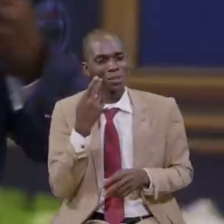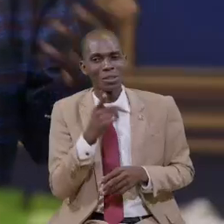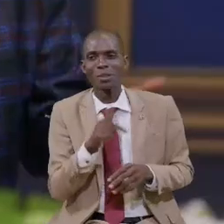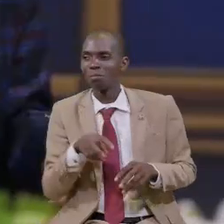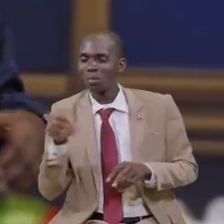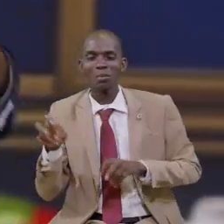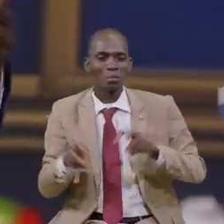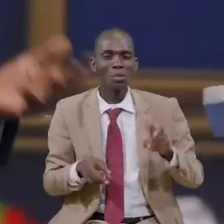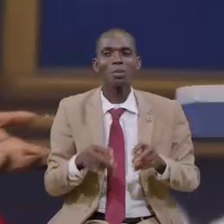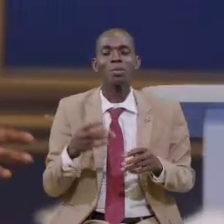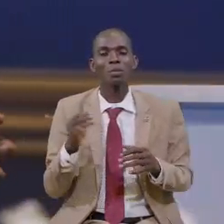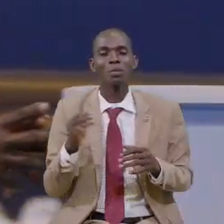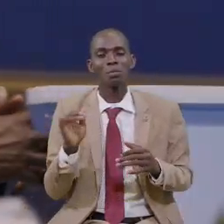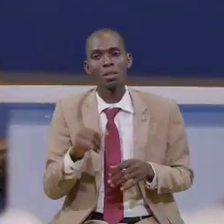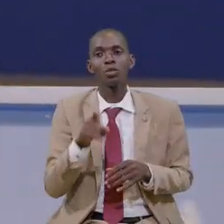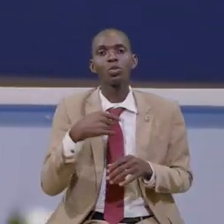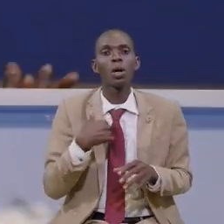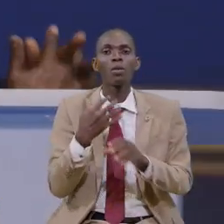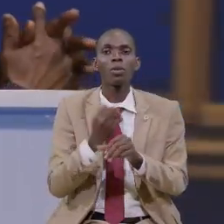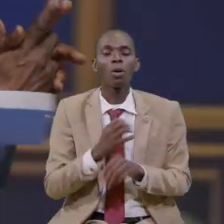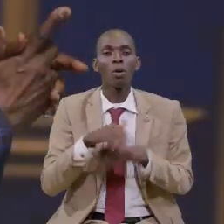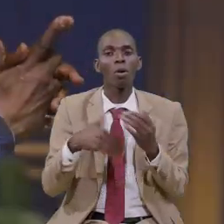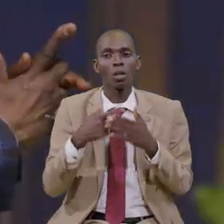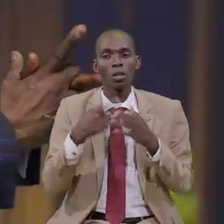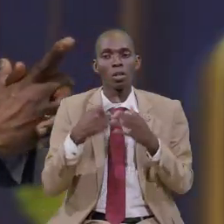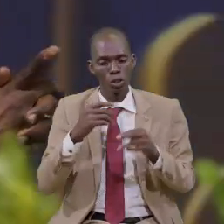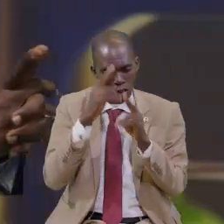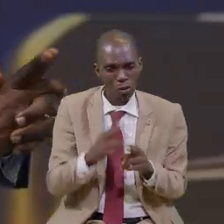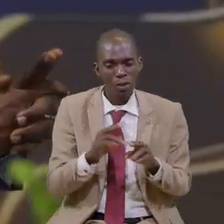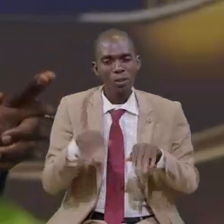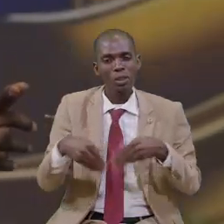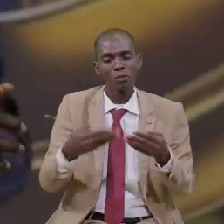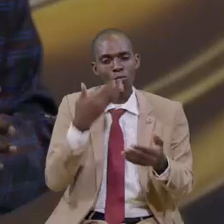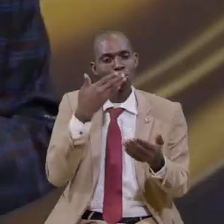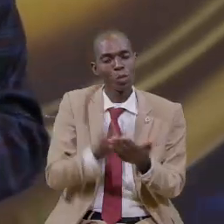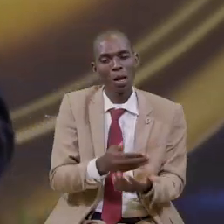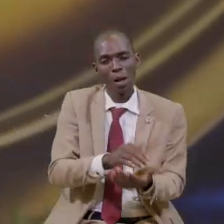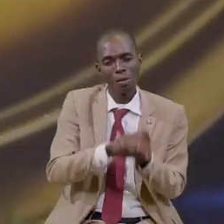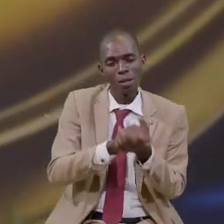you've got the honor, you've got the exaltation. Compliments will not even move you.